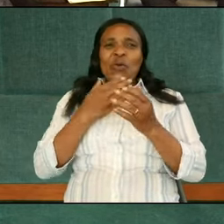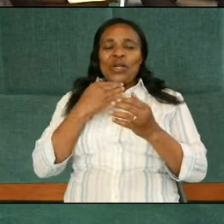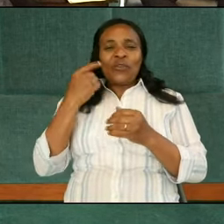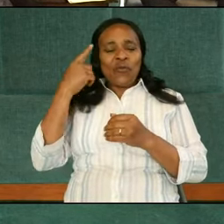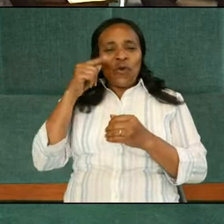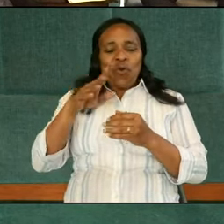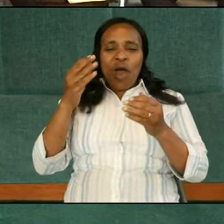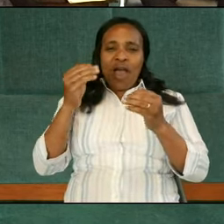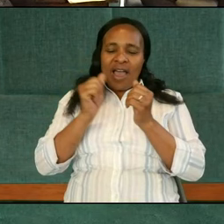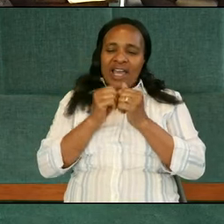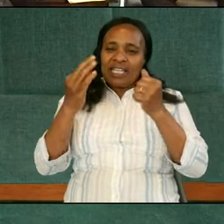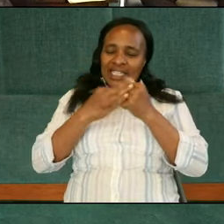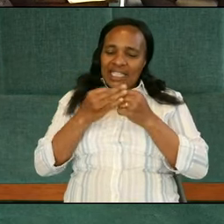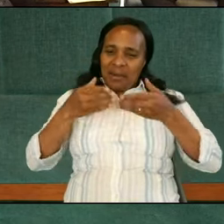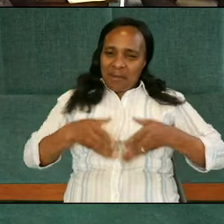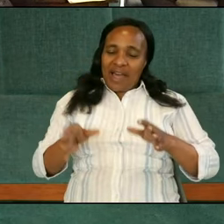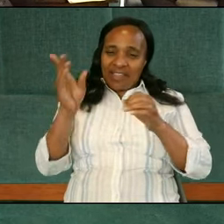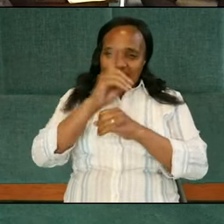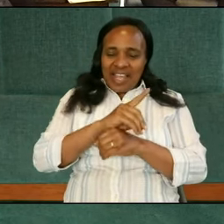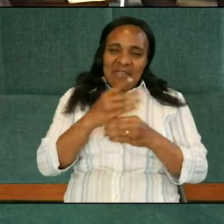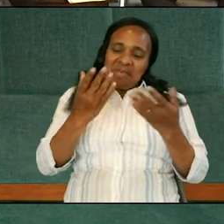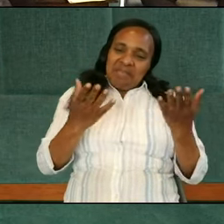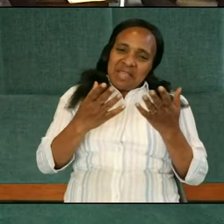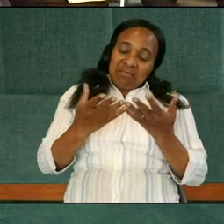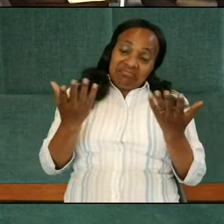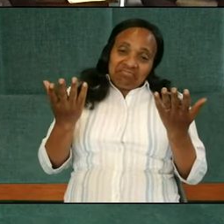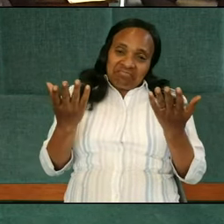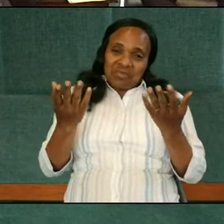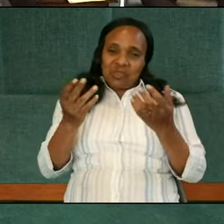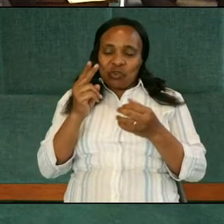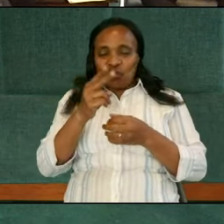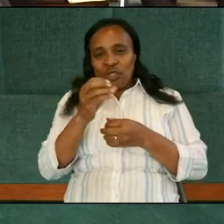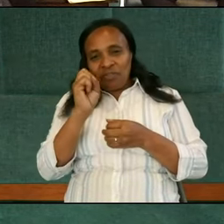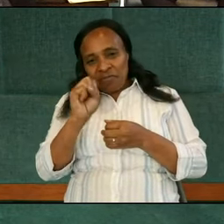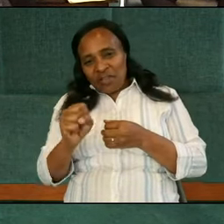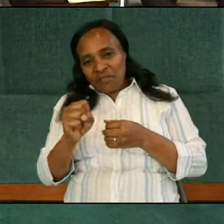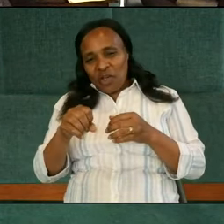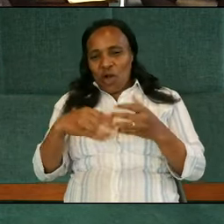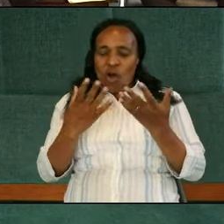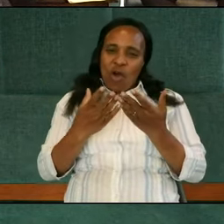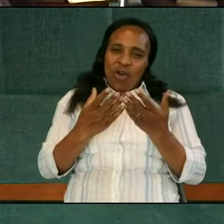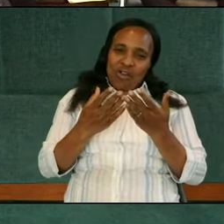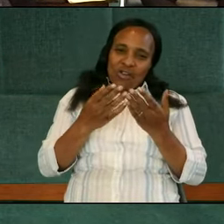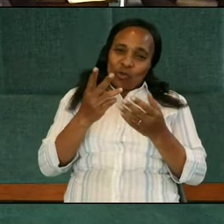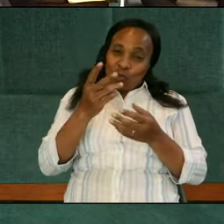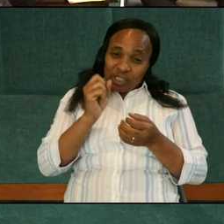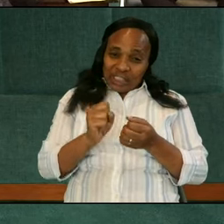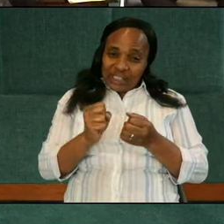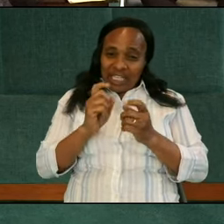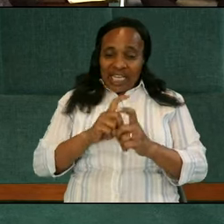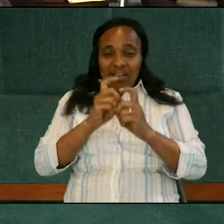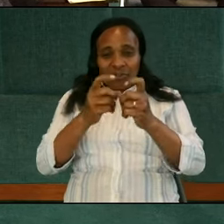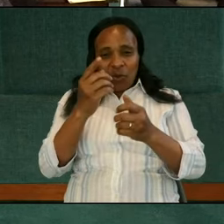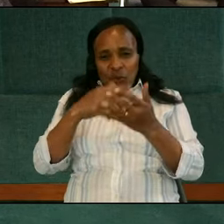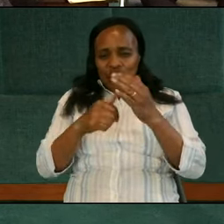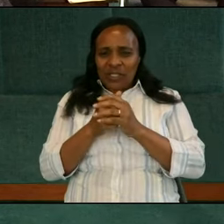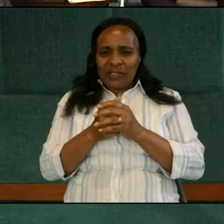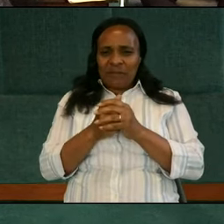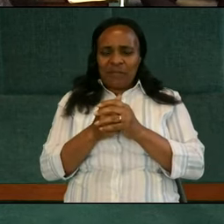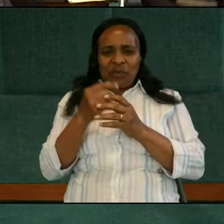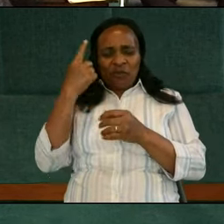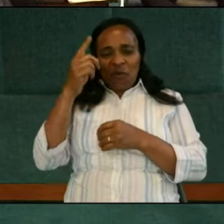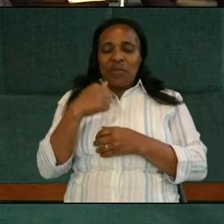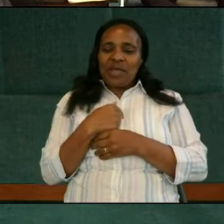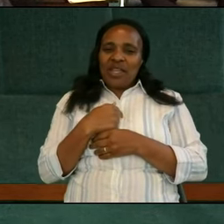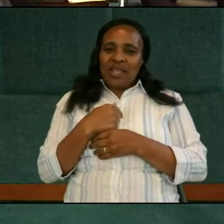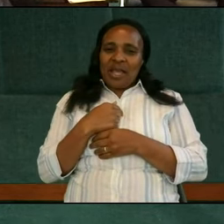18th birthday? Okay, maybe you can even skip and say maybe 25th or something, but what do you think about that? For